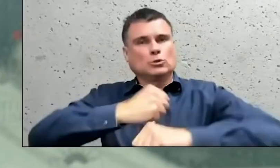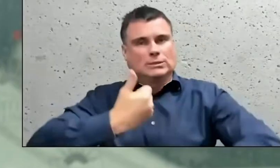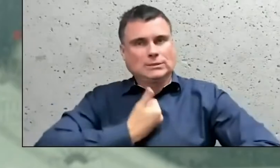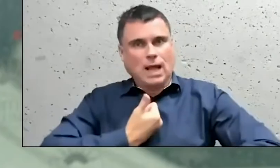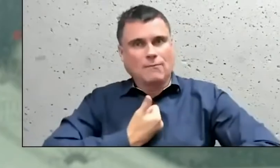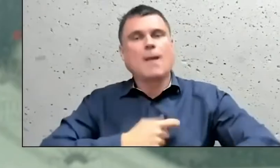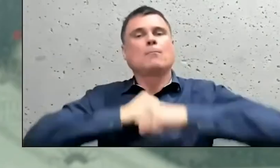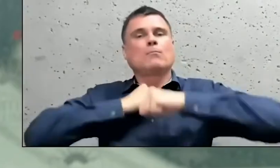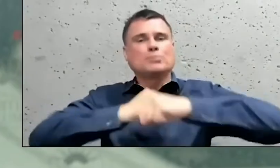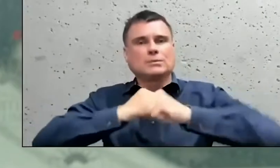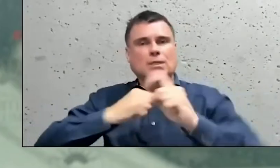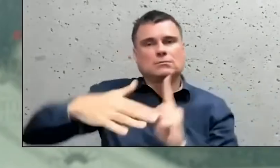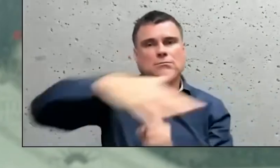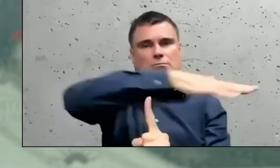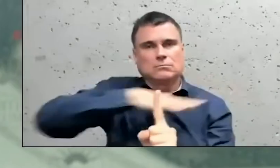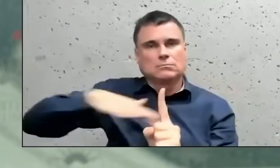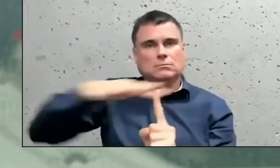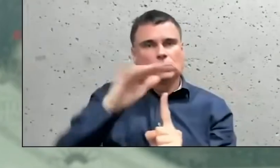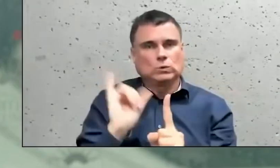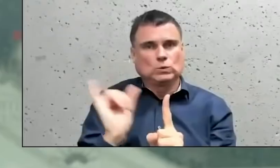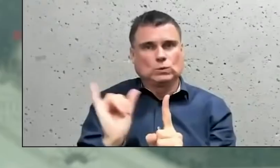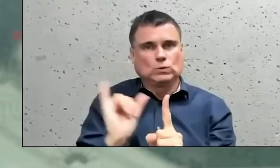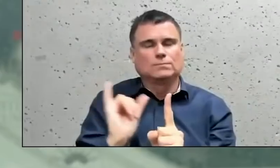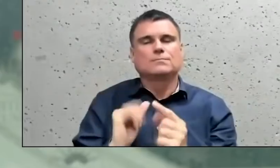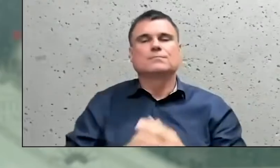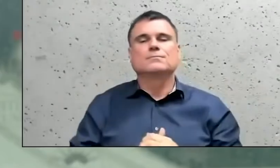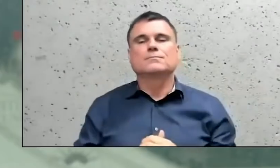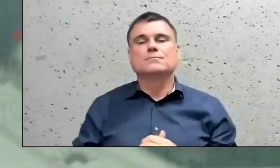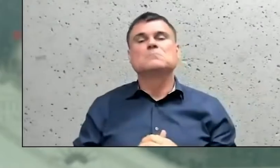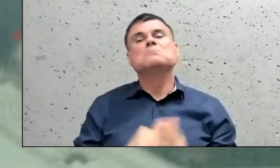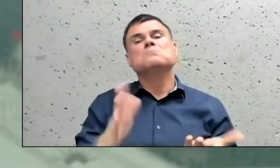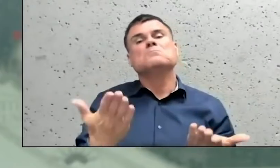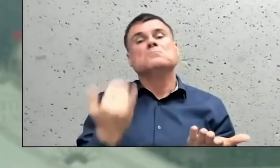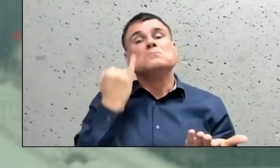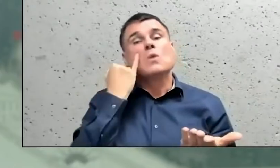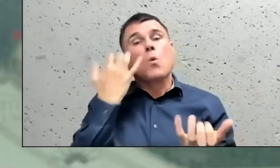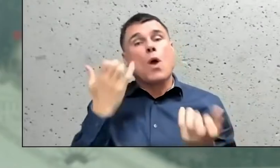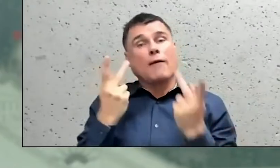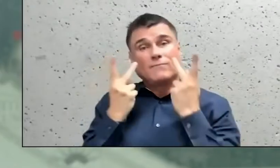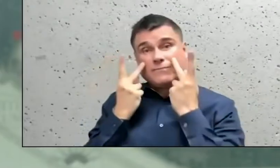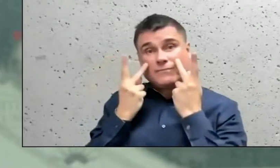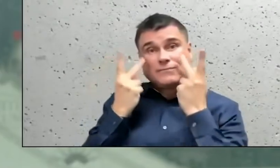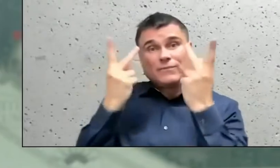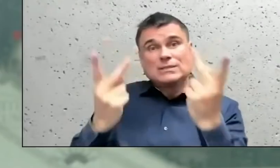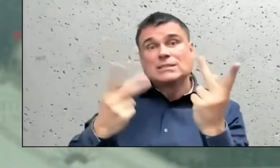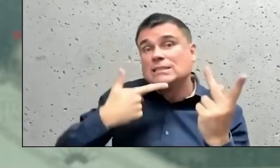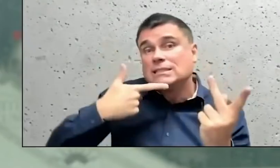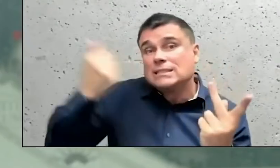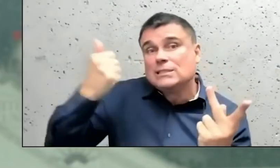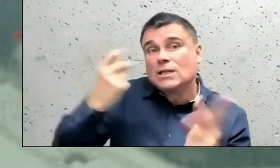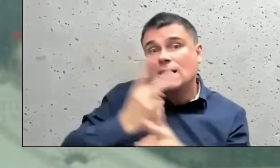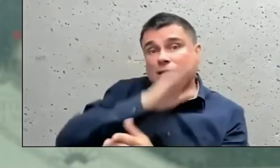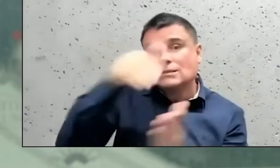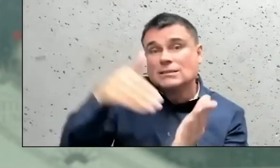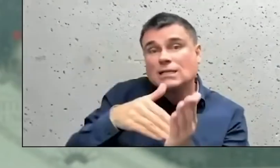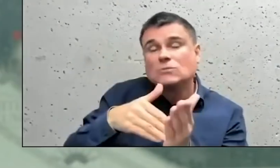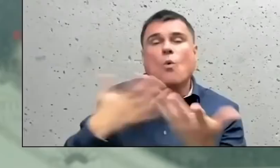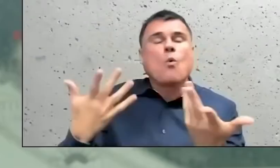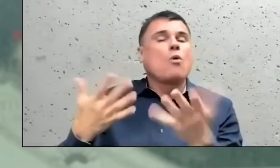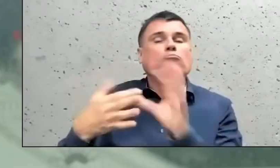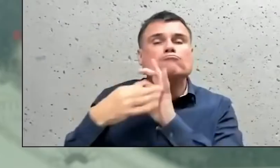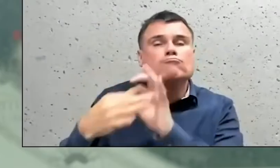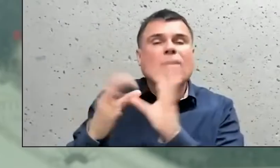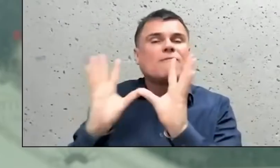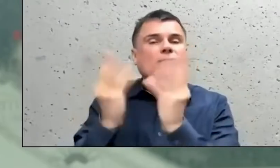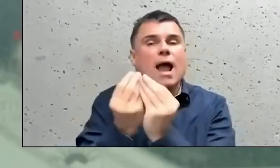especially important if you are planning on visiting elder relatives or friends over the holidays, or people in your